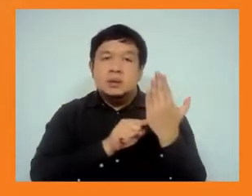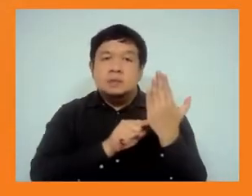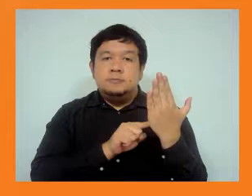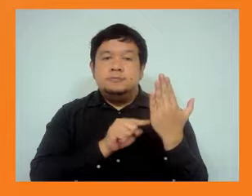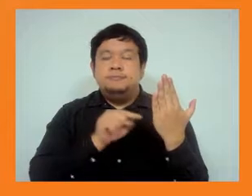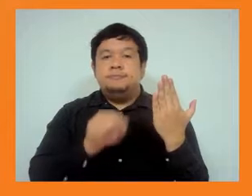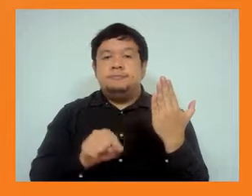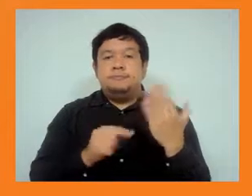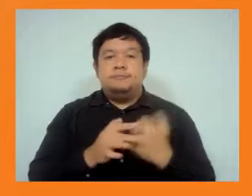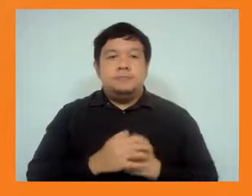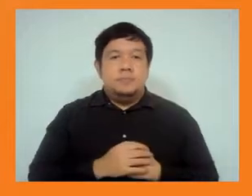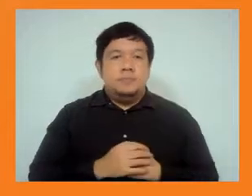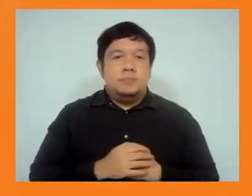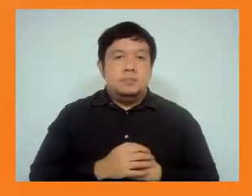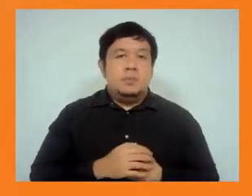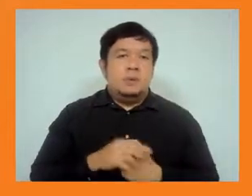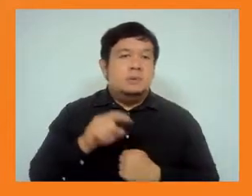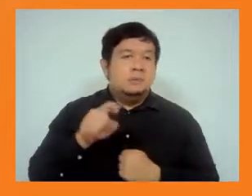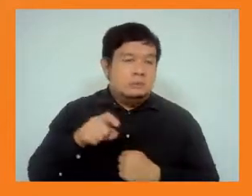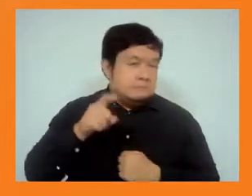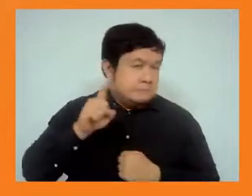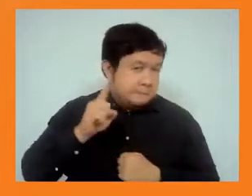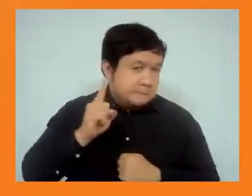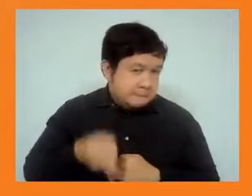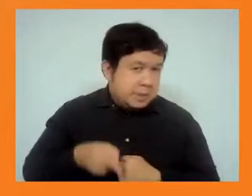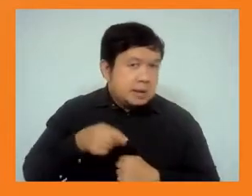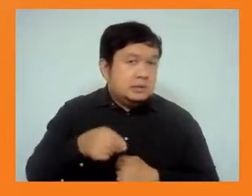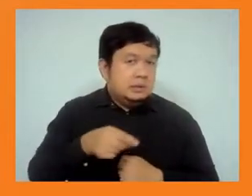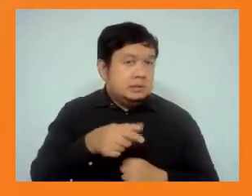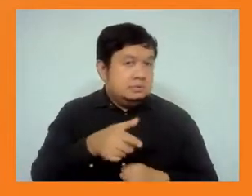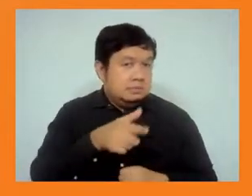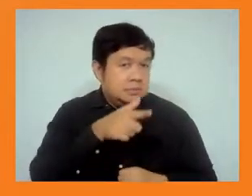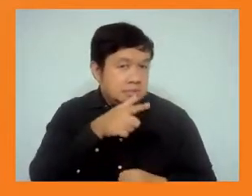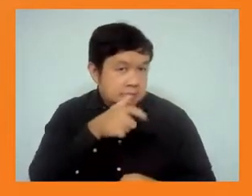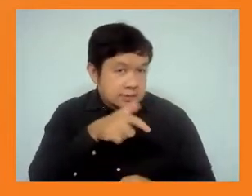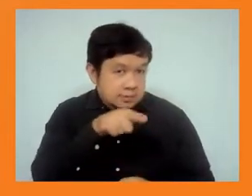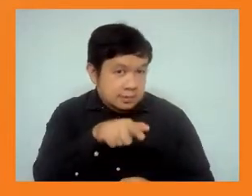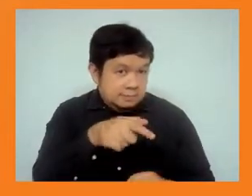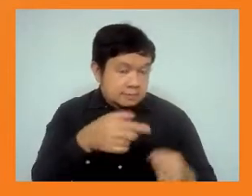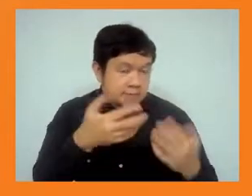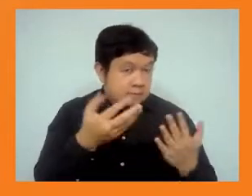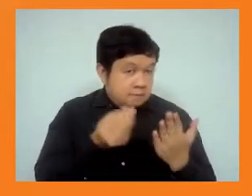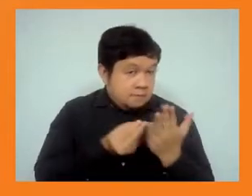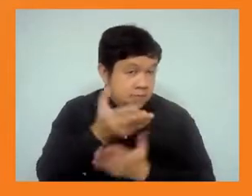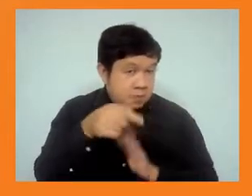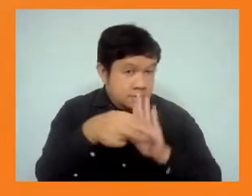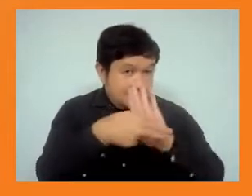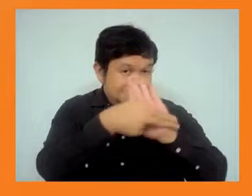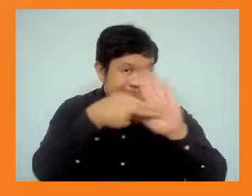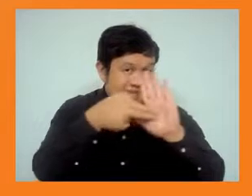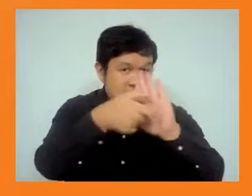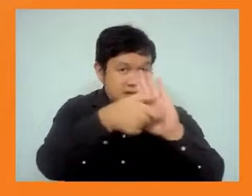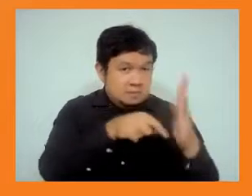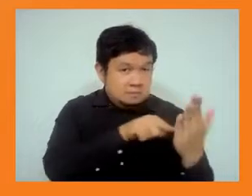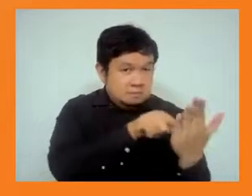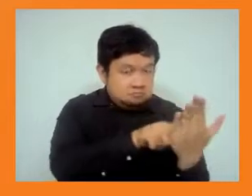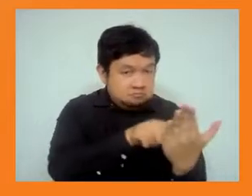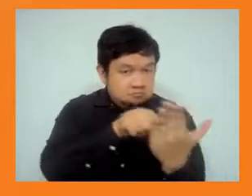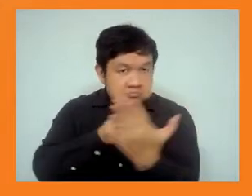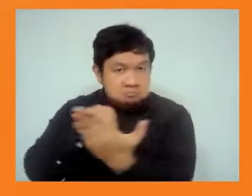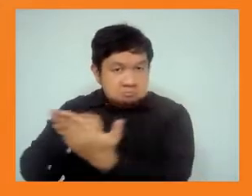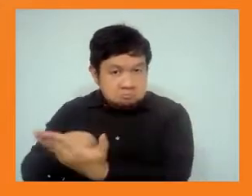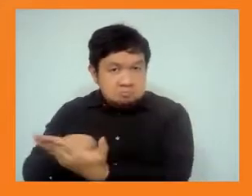whole picture. So clearing every proposal that BMRCL sends in is the way the metro has been